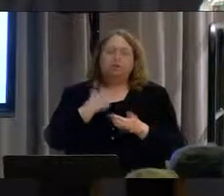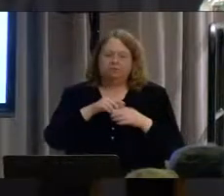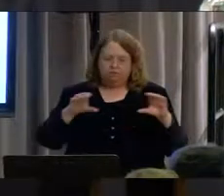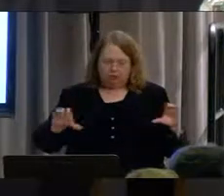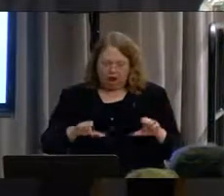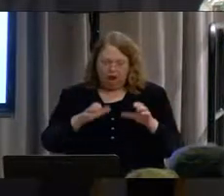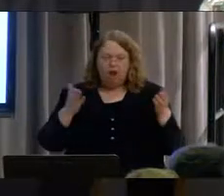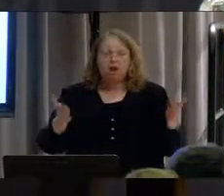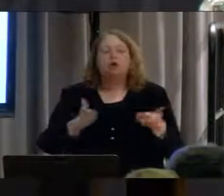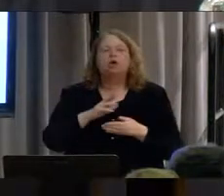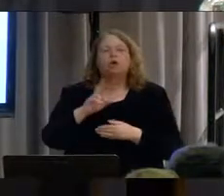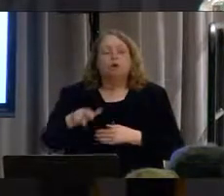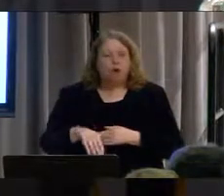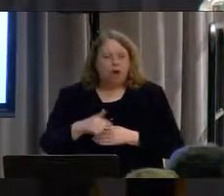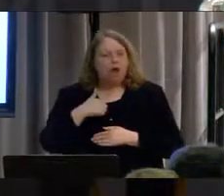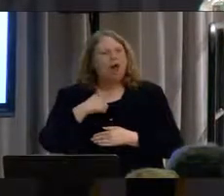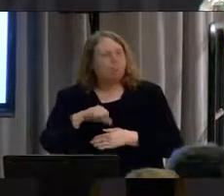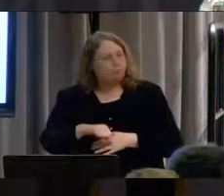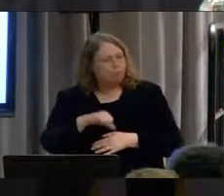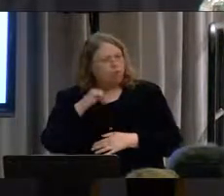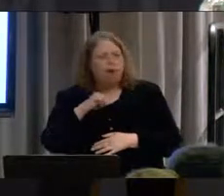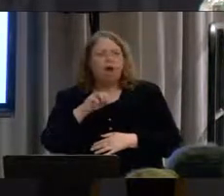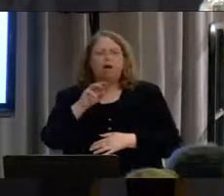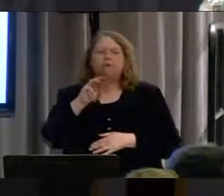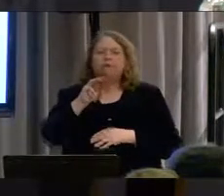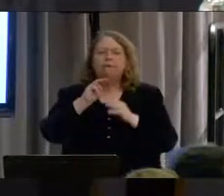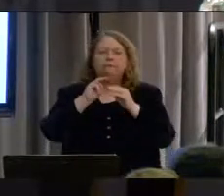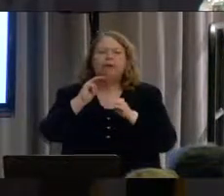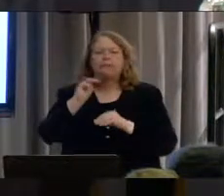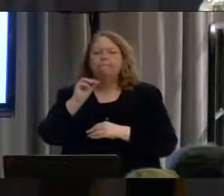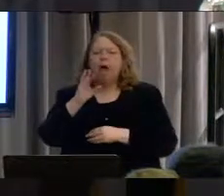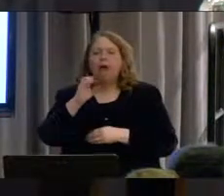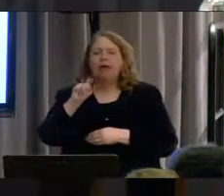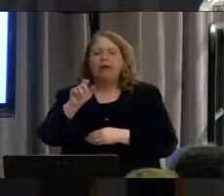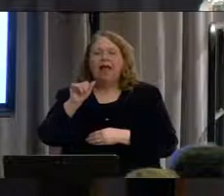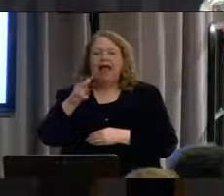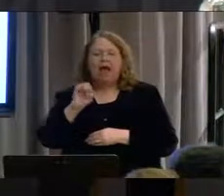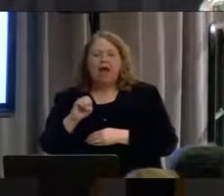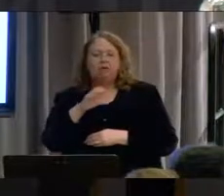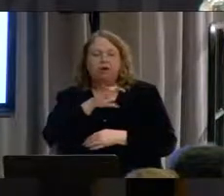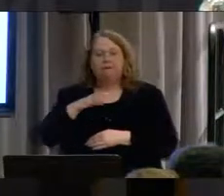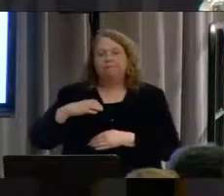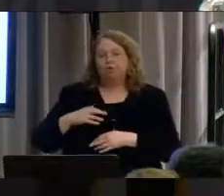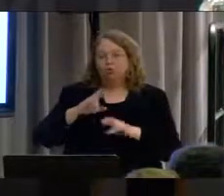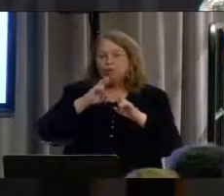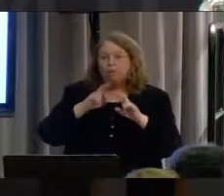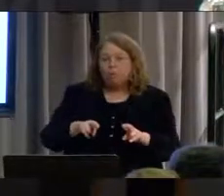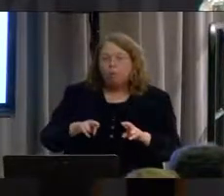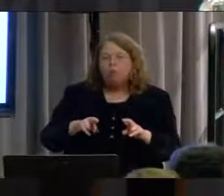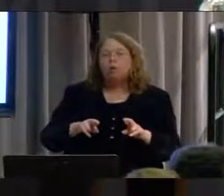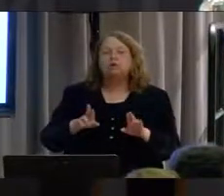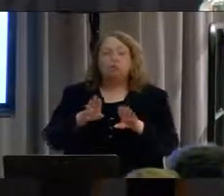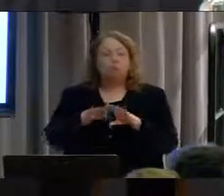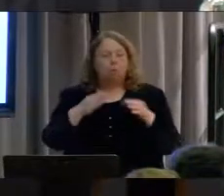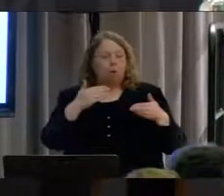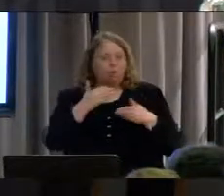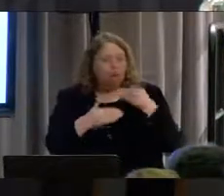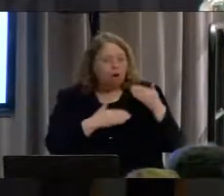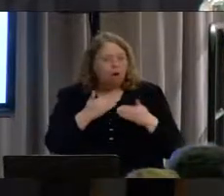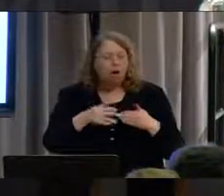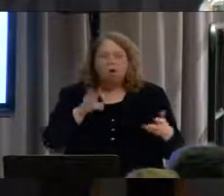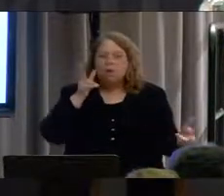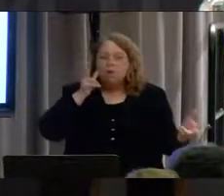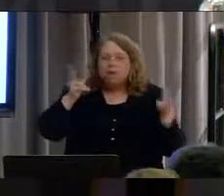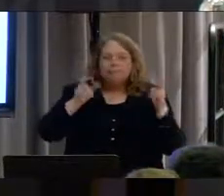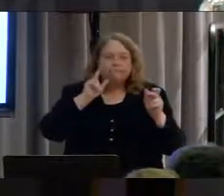I'm proud of the Monument Avenues Commission's reports and the way we did it, the open process. We listened to every voice